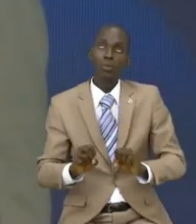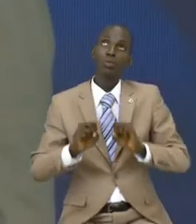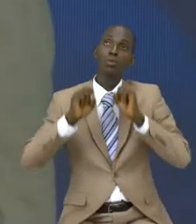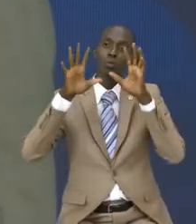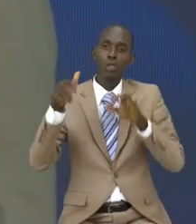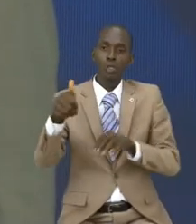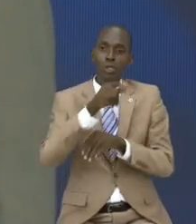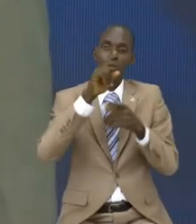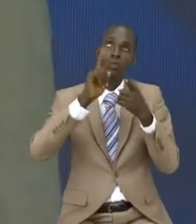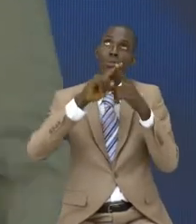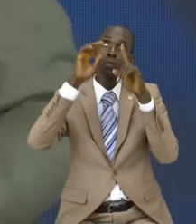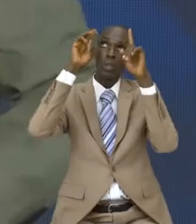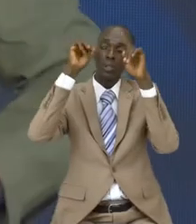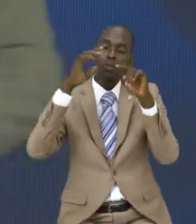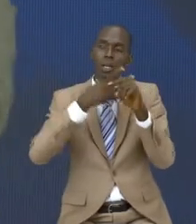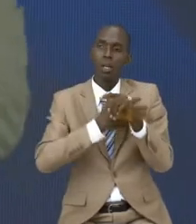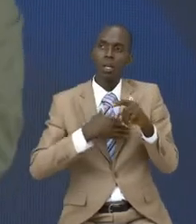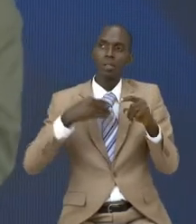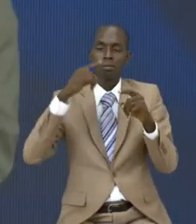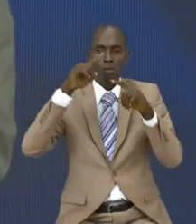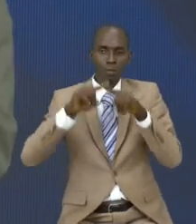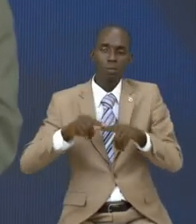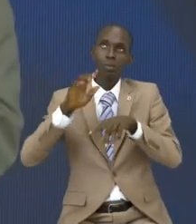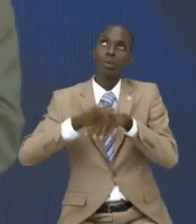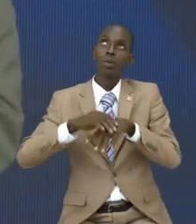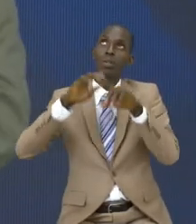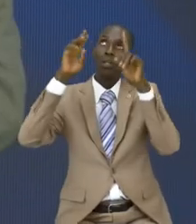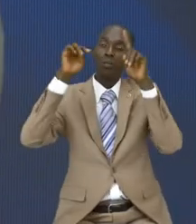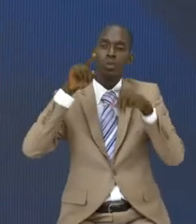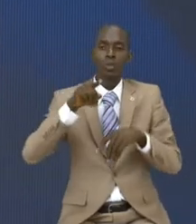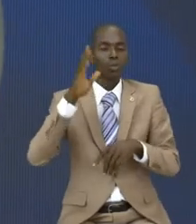him and confide in him, you will